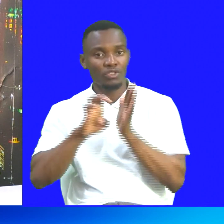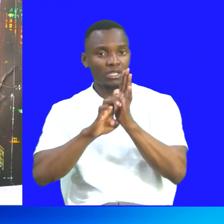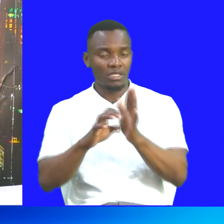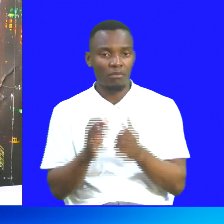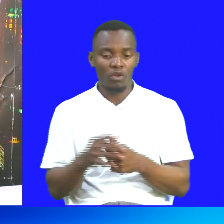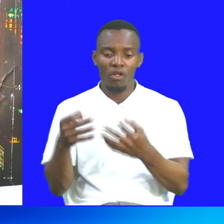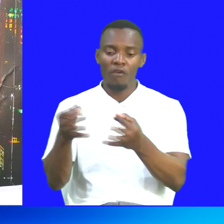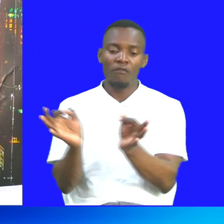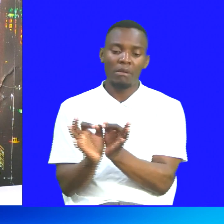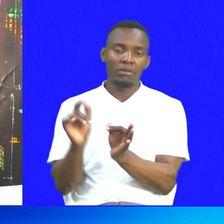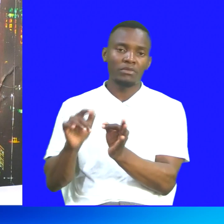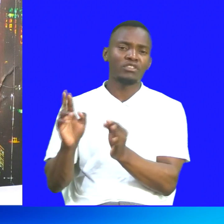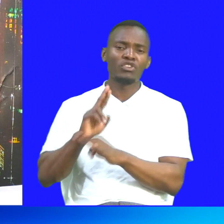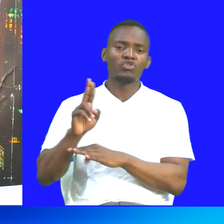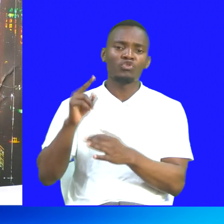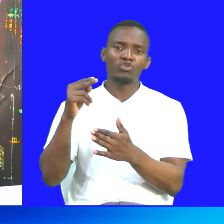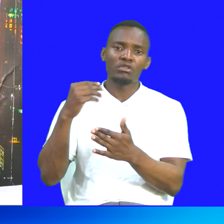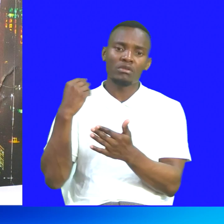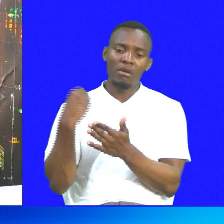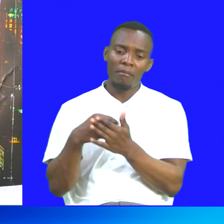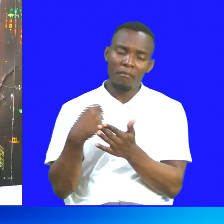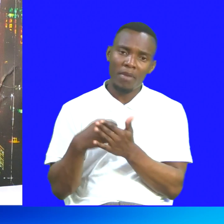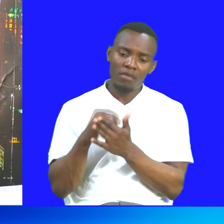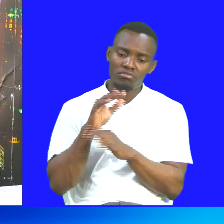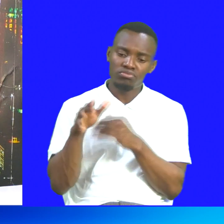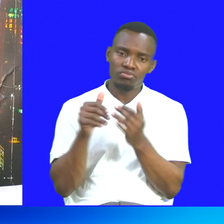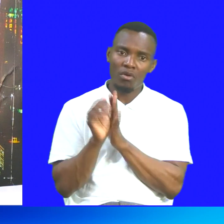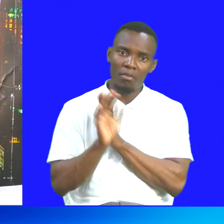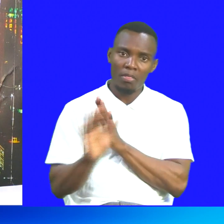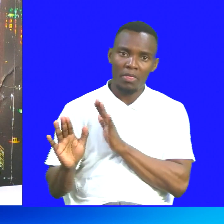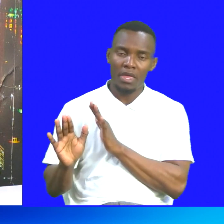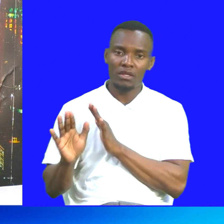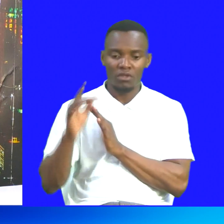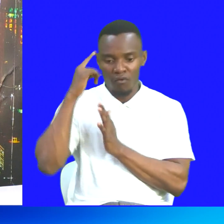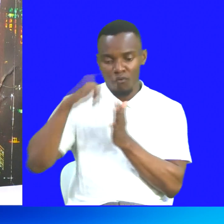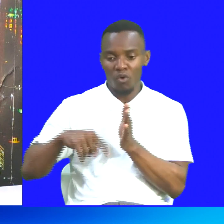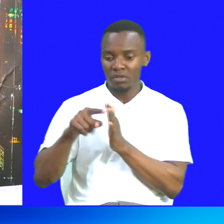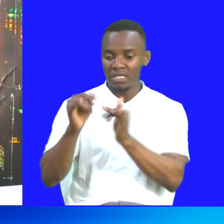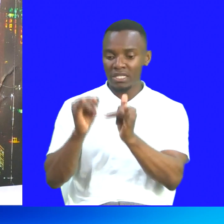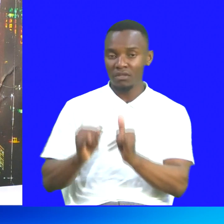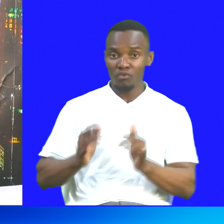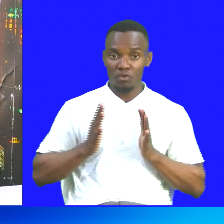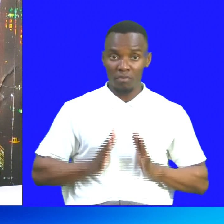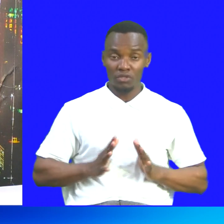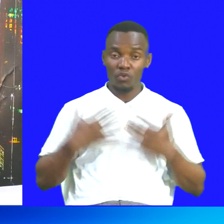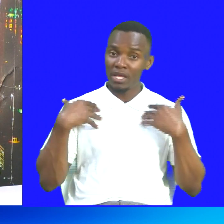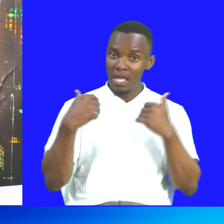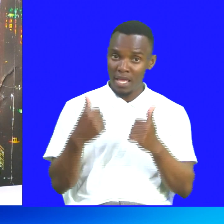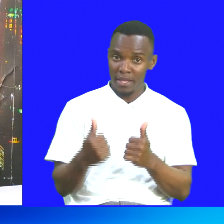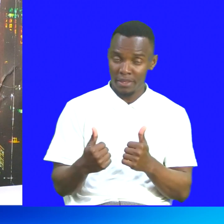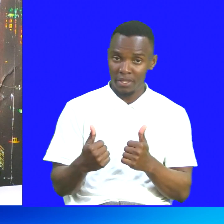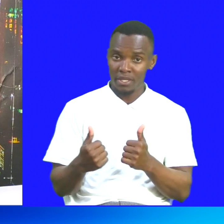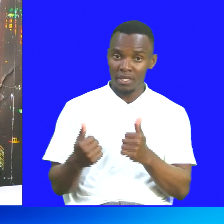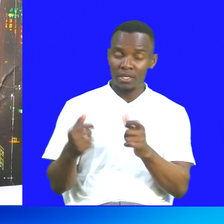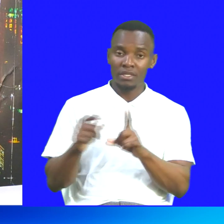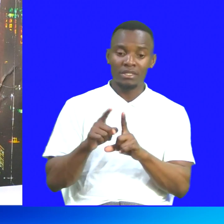family has spent their entire fortune on the individual's health and being